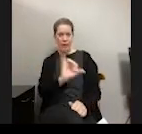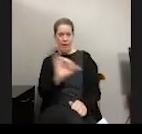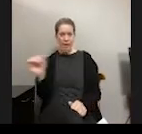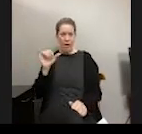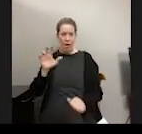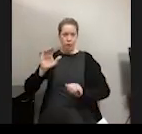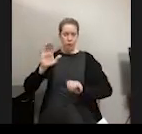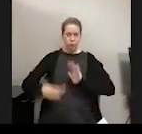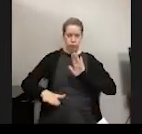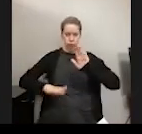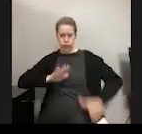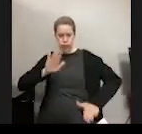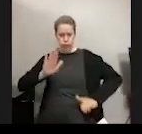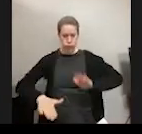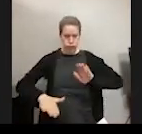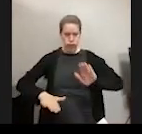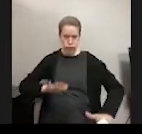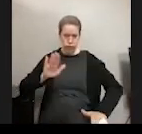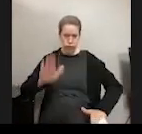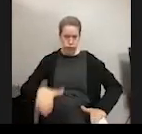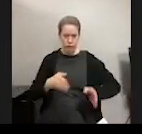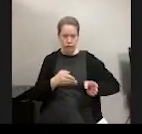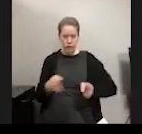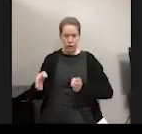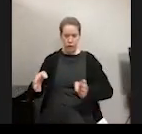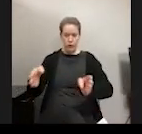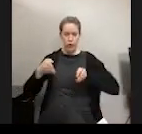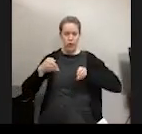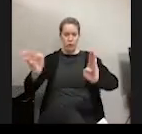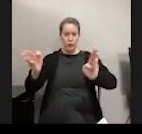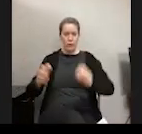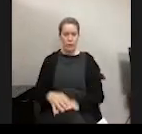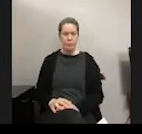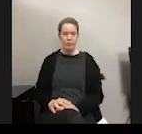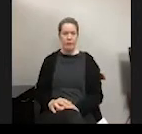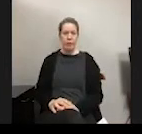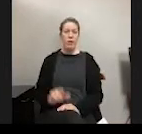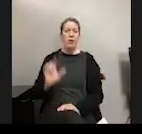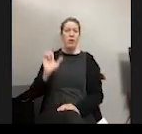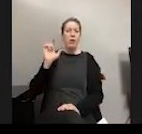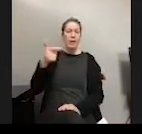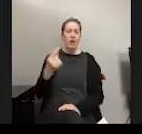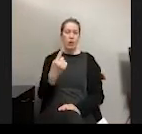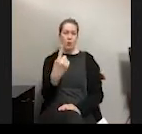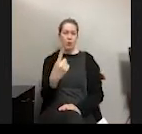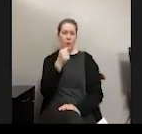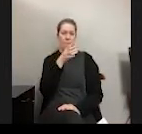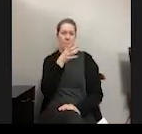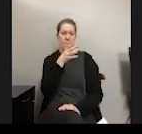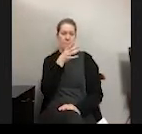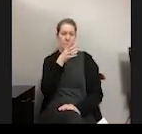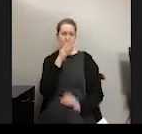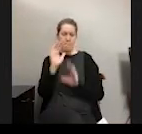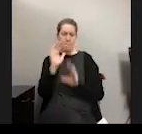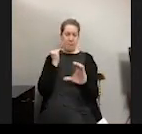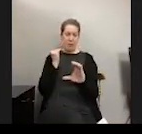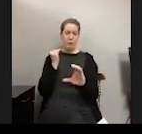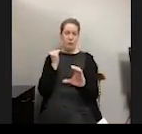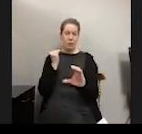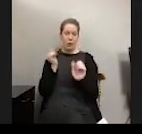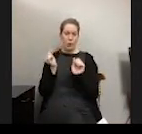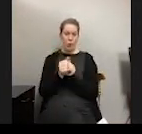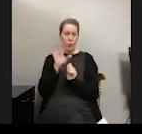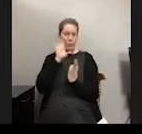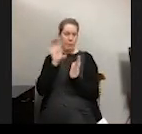had she Googled and found me and sent me an email that her five-year-old could not stop talking about the Queen. Where does she get